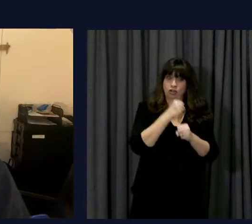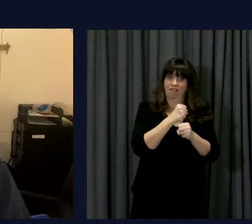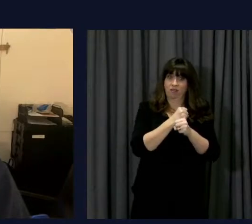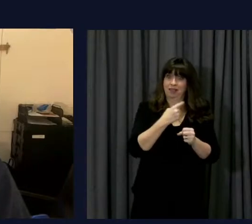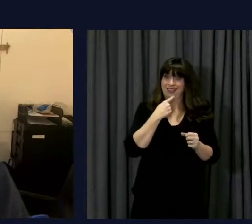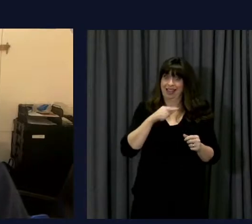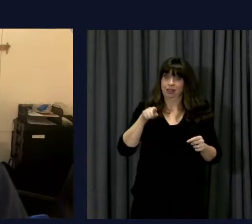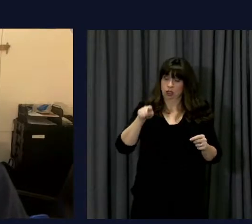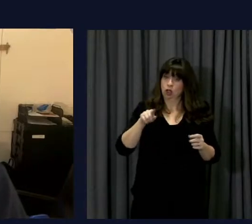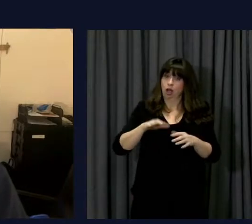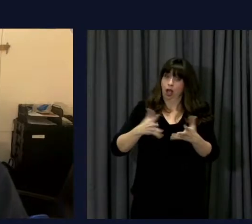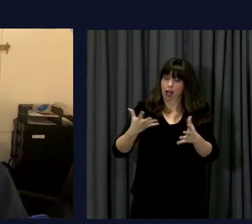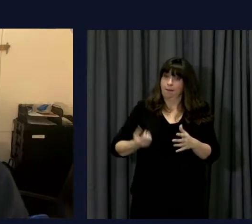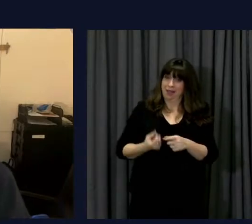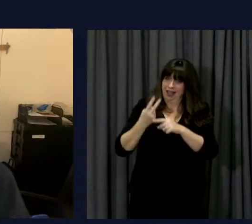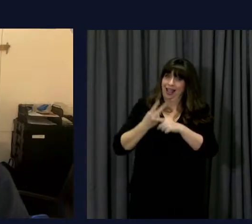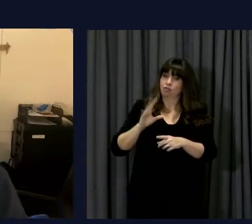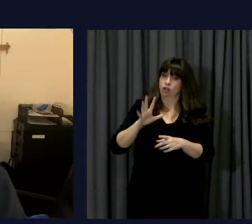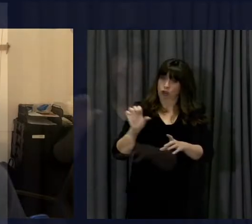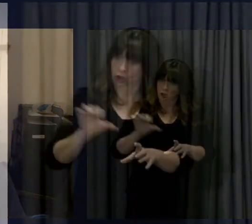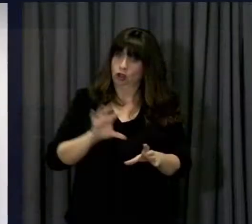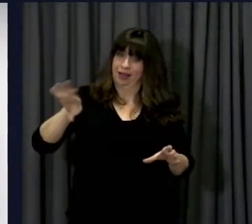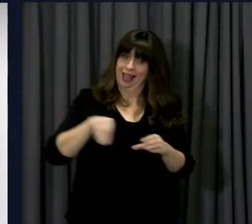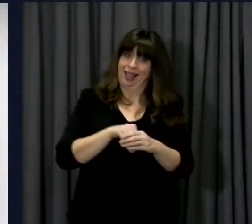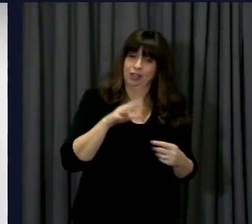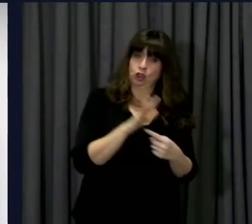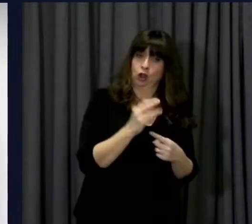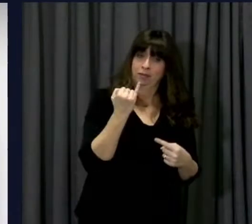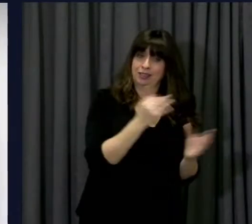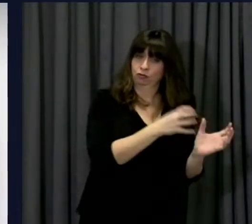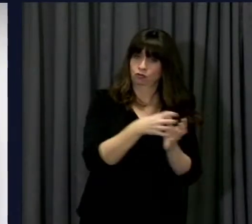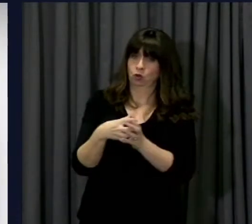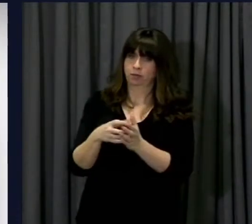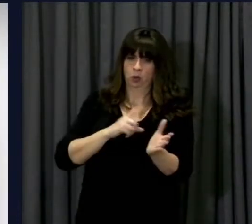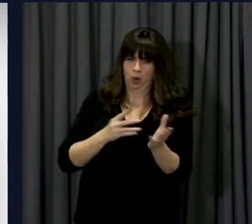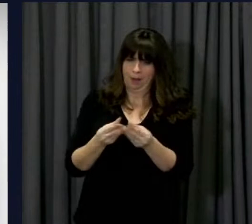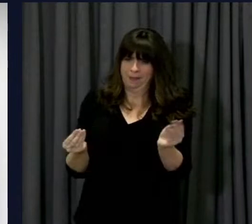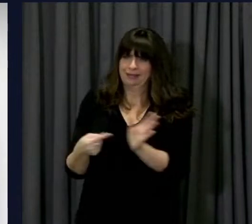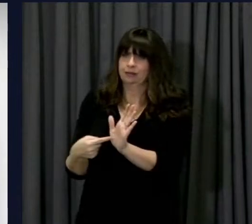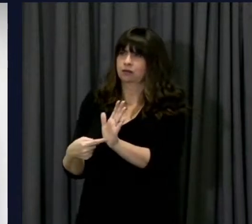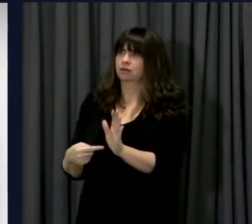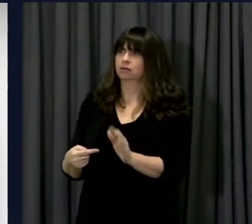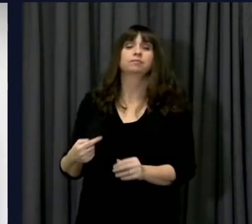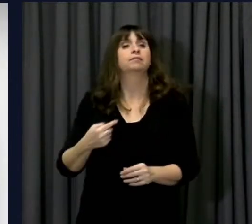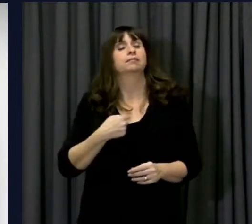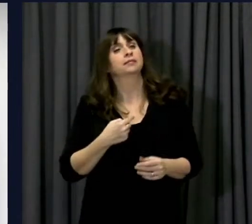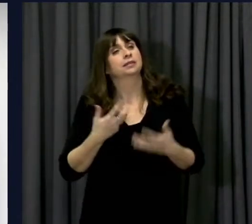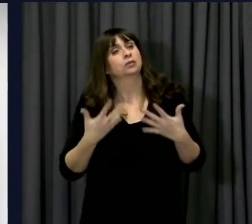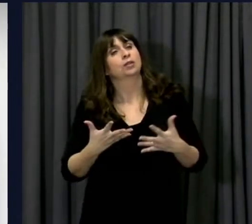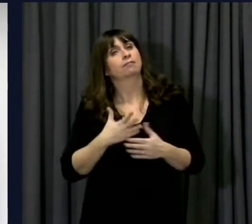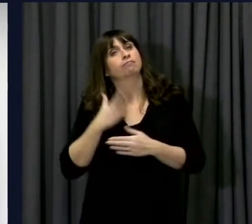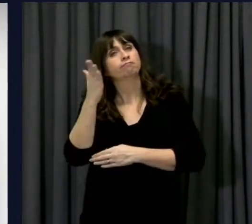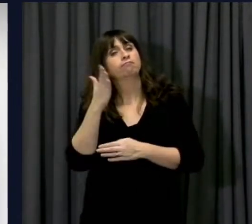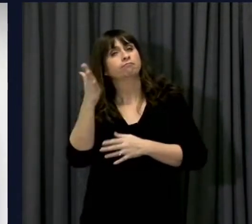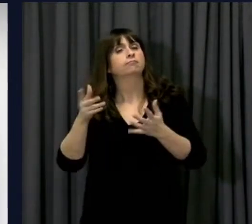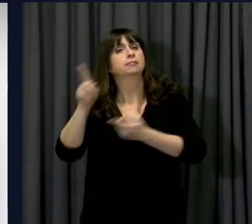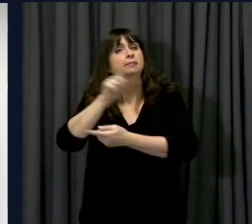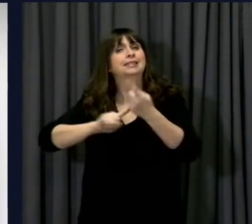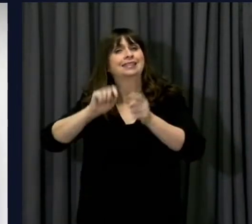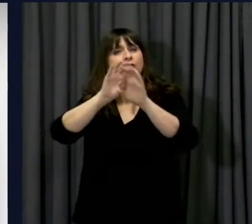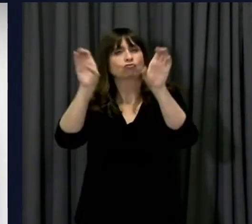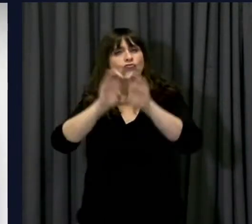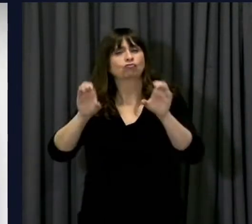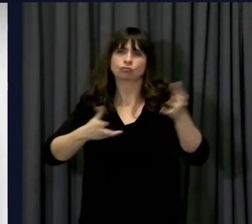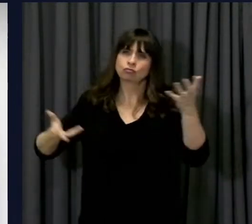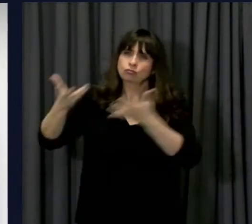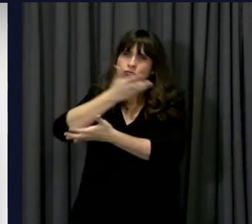sheet and as a matter of urgency? Well, there's a vaccination programme board today that I attend regularly with other stakeholders. So we do talk